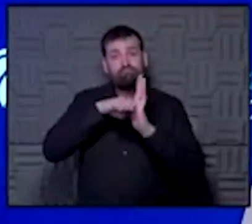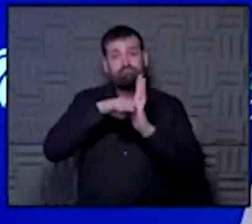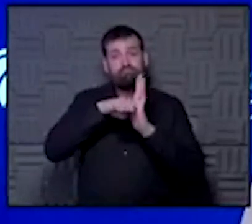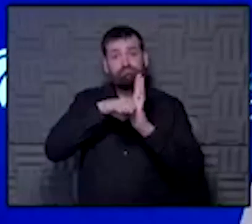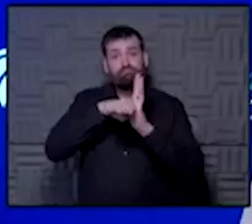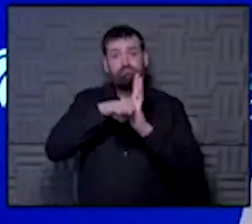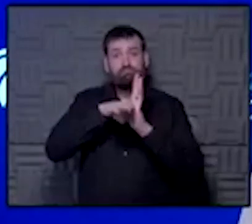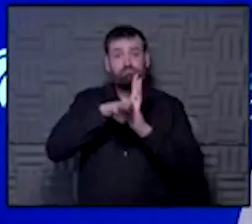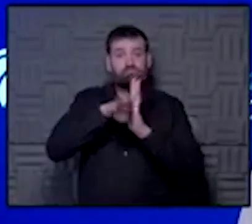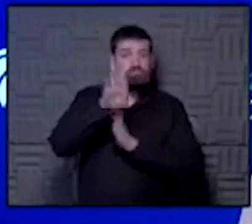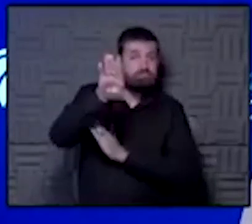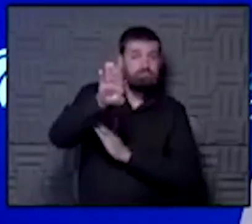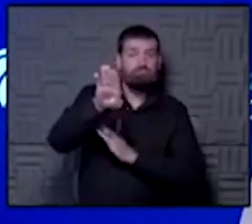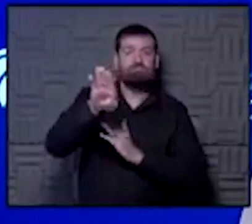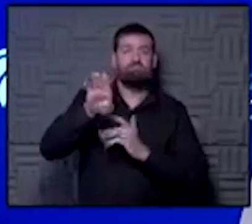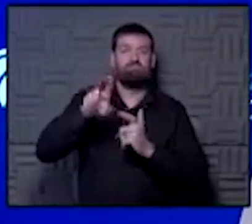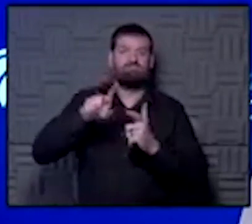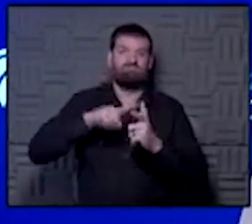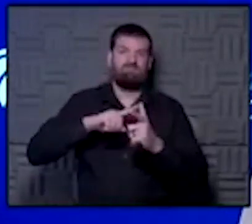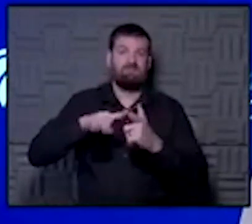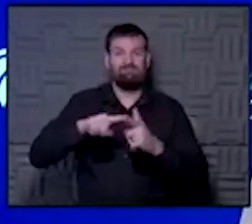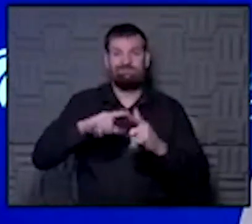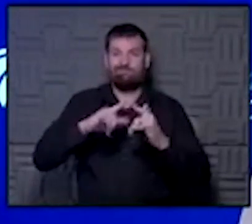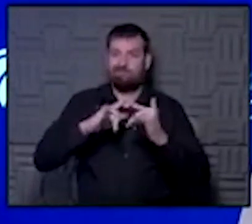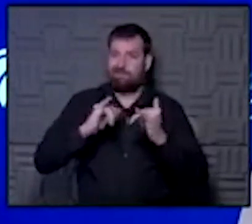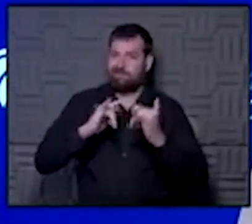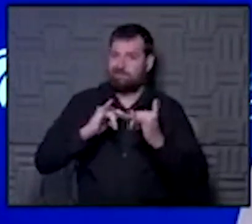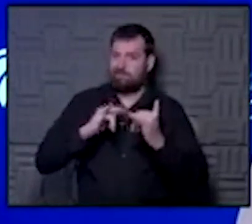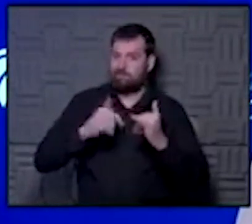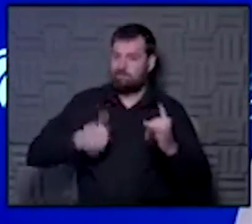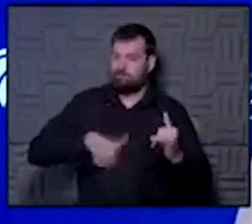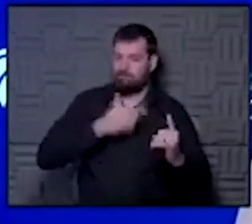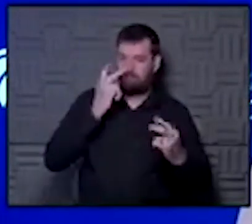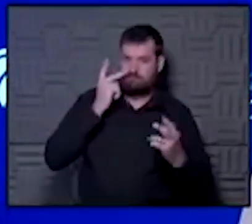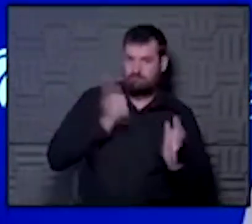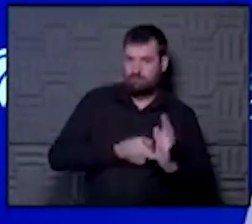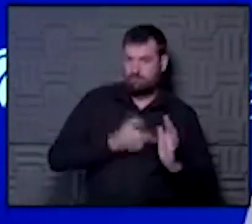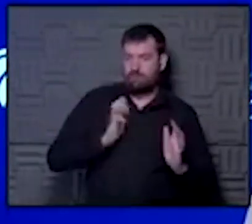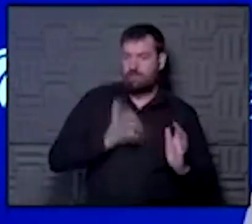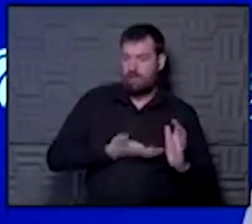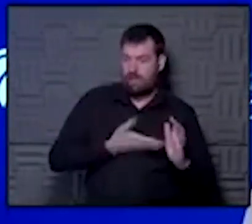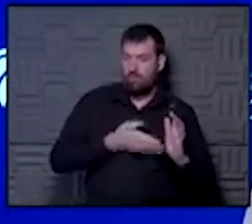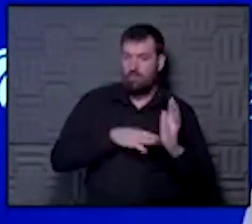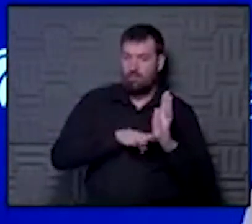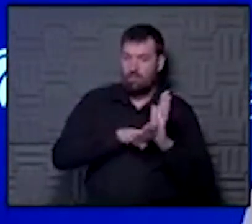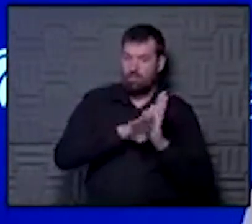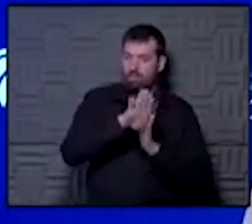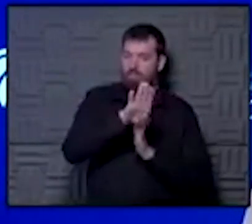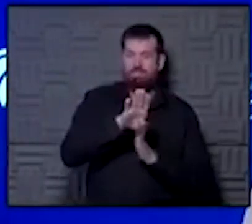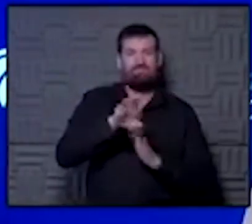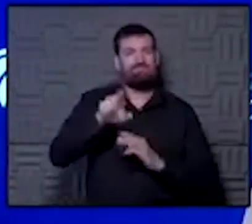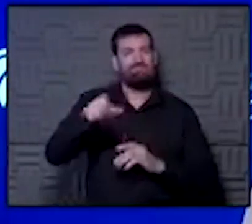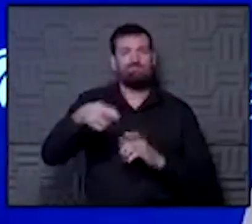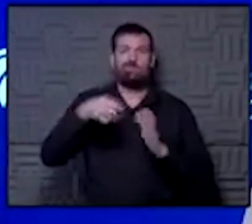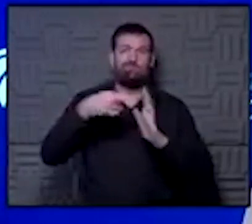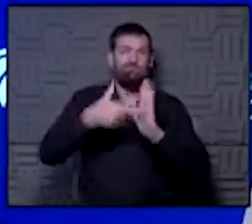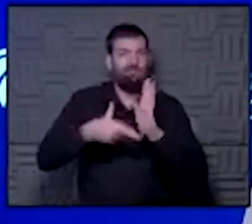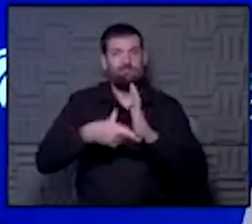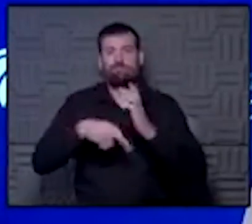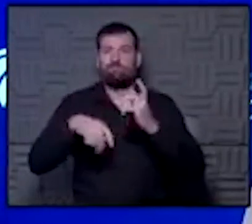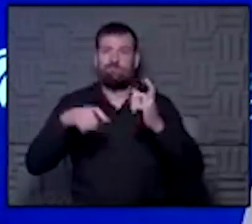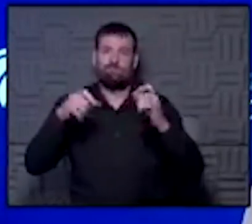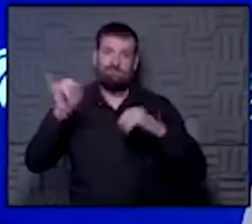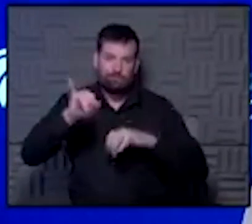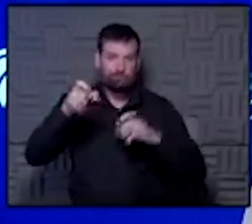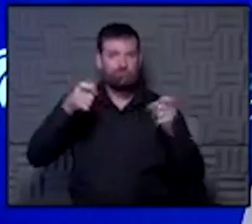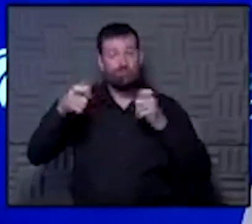to accelerate, and it started accelerating right around the same time that we started to see our curve lifting. It's all about those rules of infection prevention and control. We